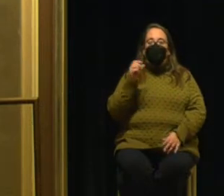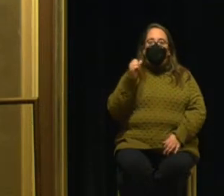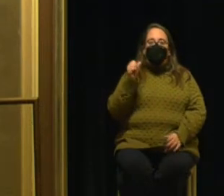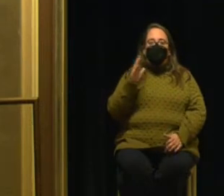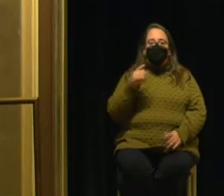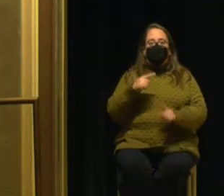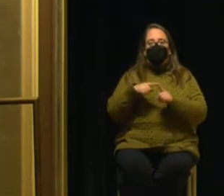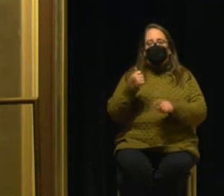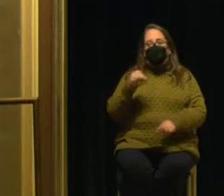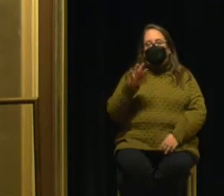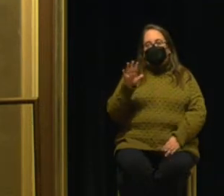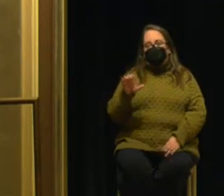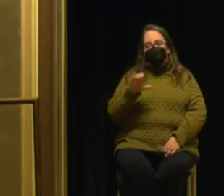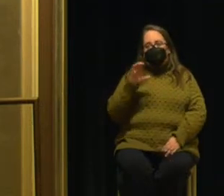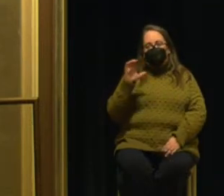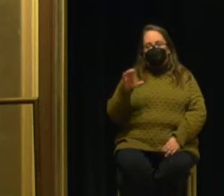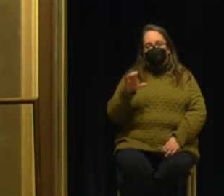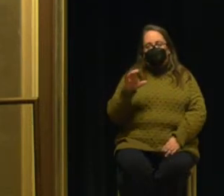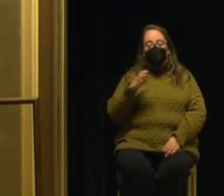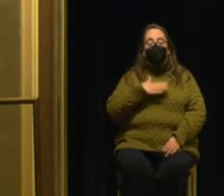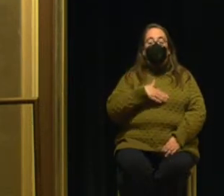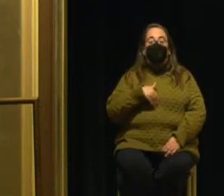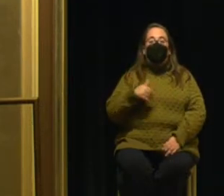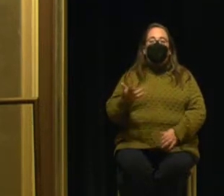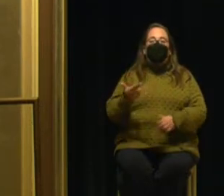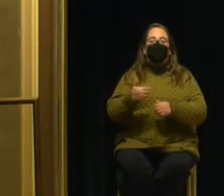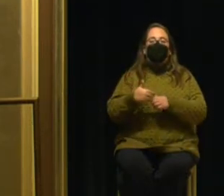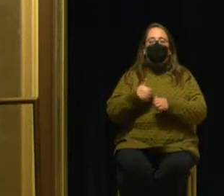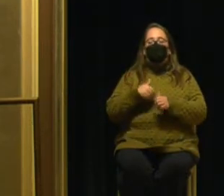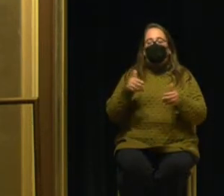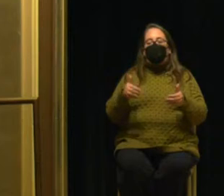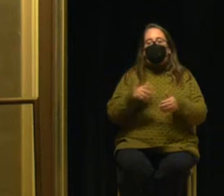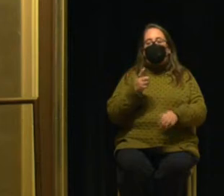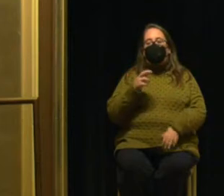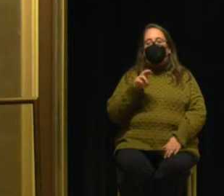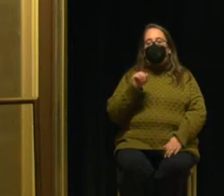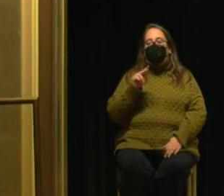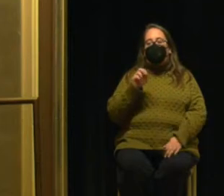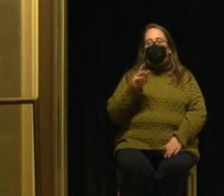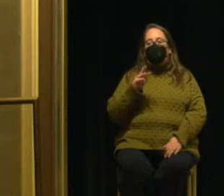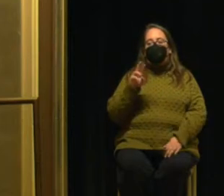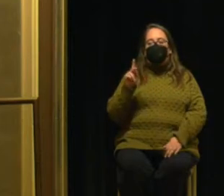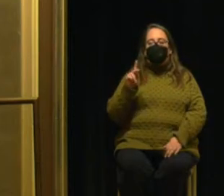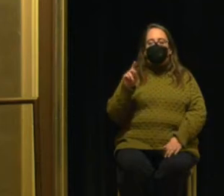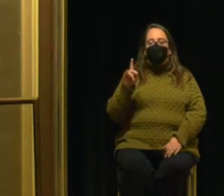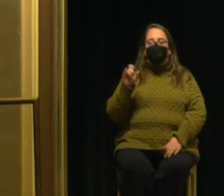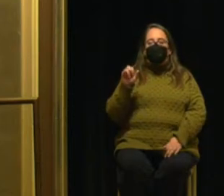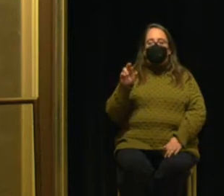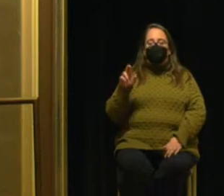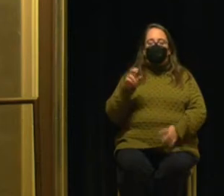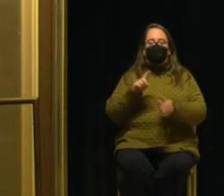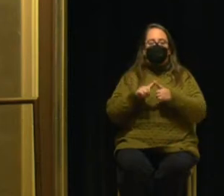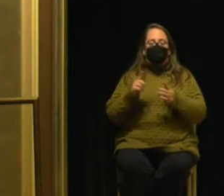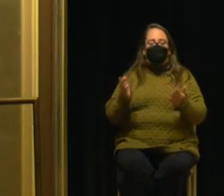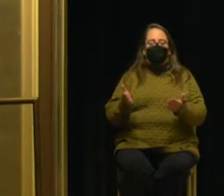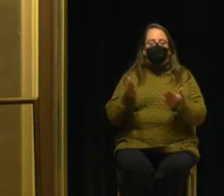of the 19th century. Please join me in welcoming Dr. Andrew K. Diemer to the Pratt